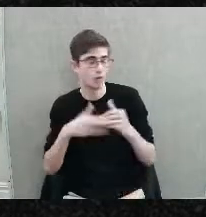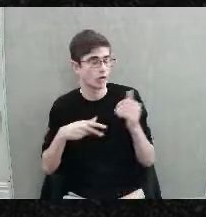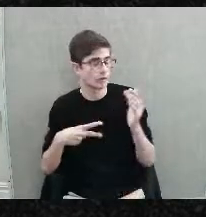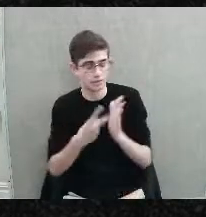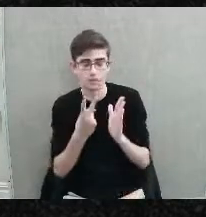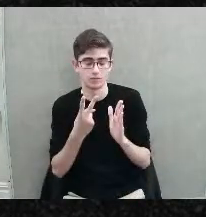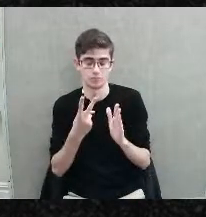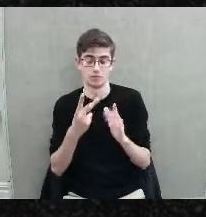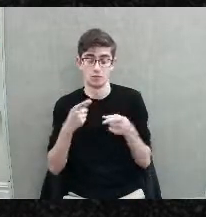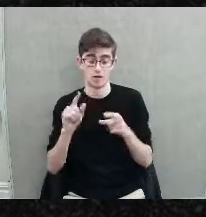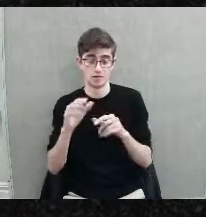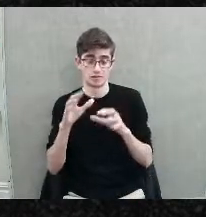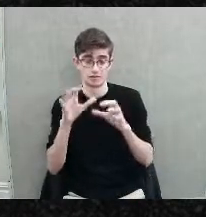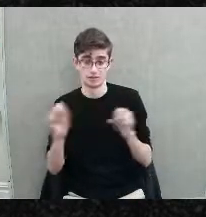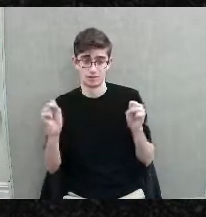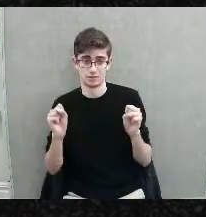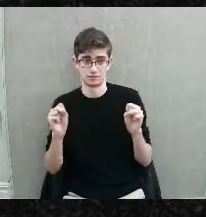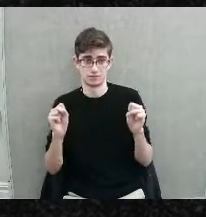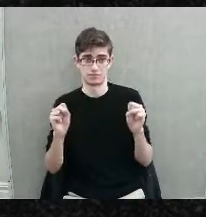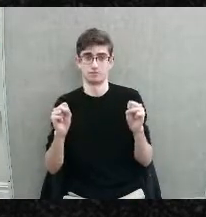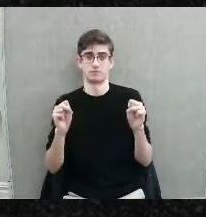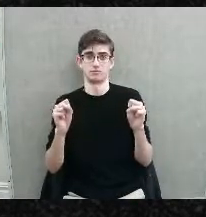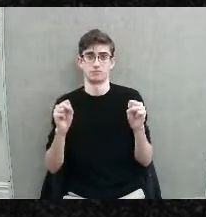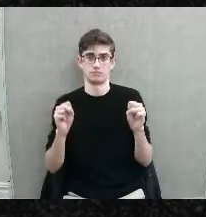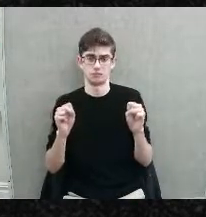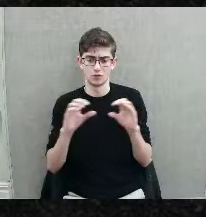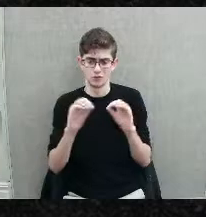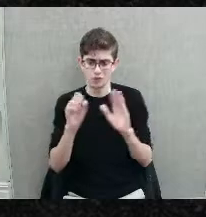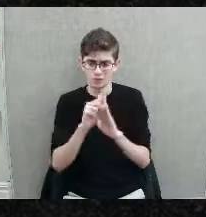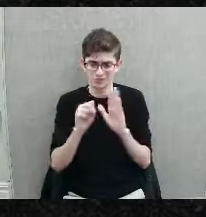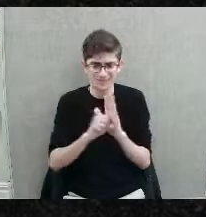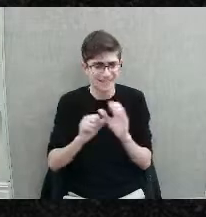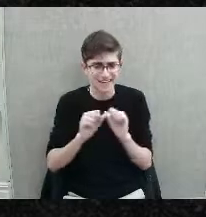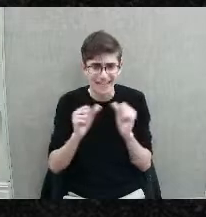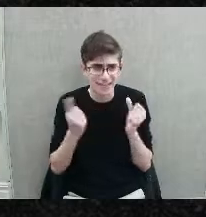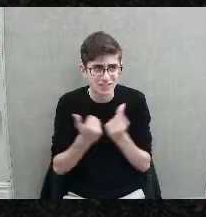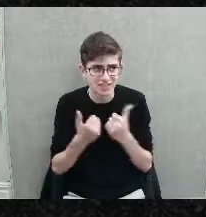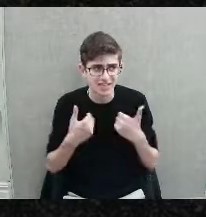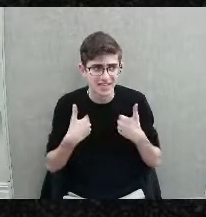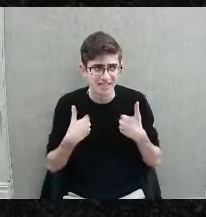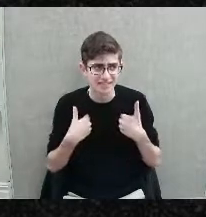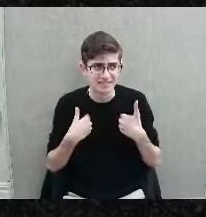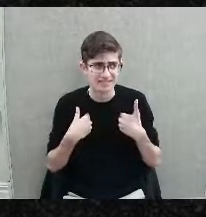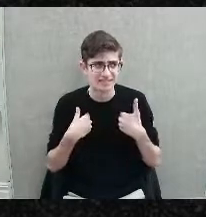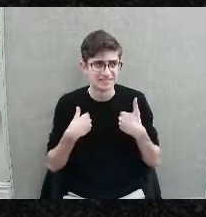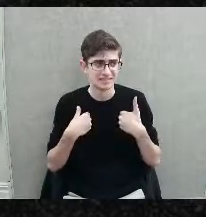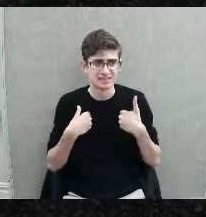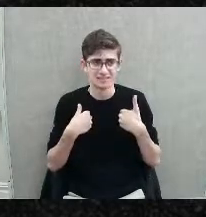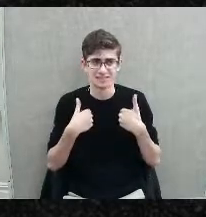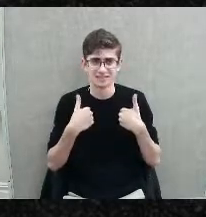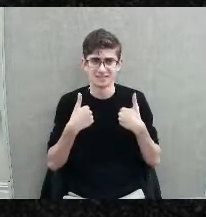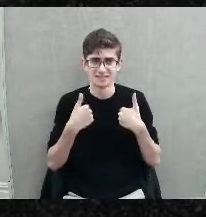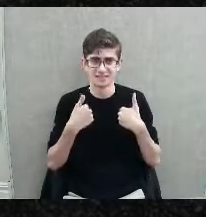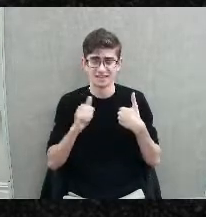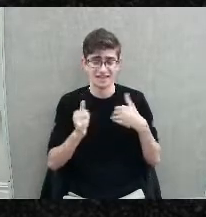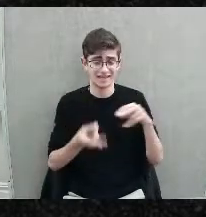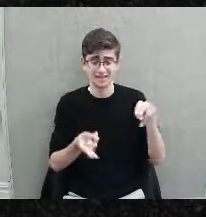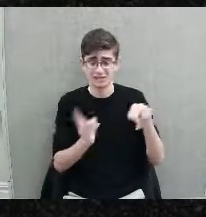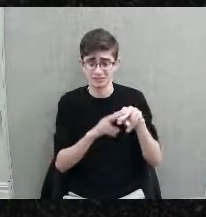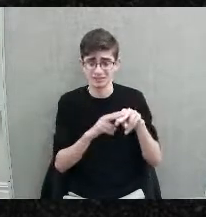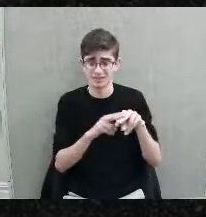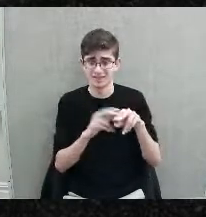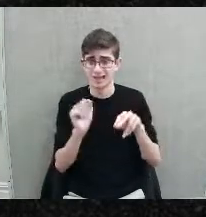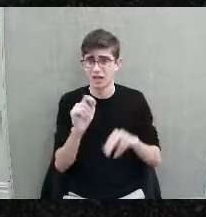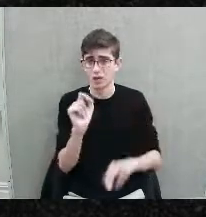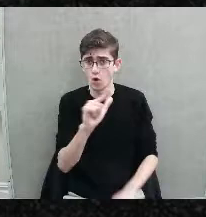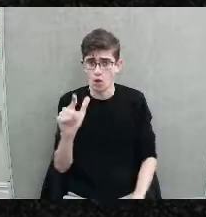in his office. No state agency has even had an increase of anything except